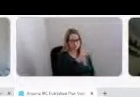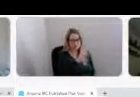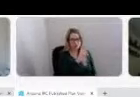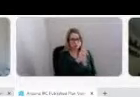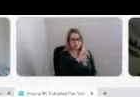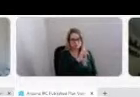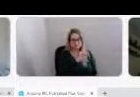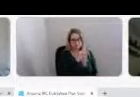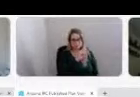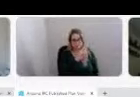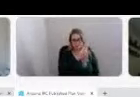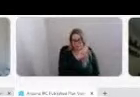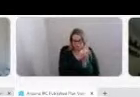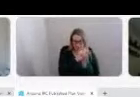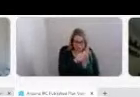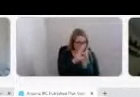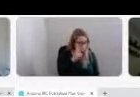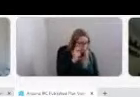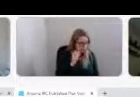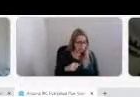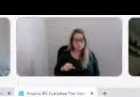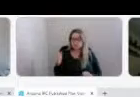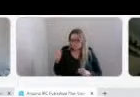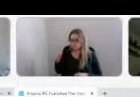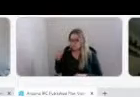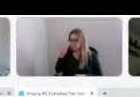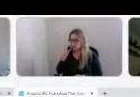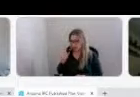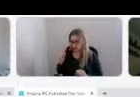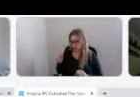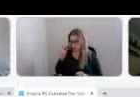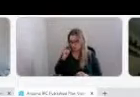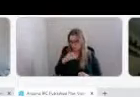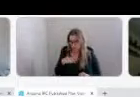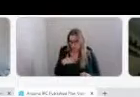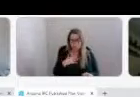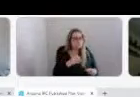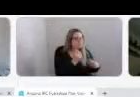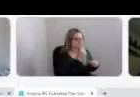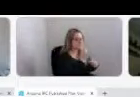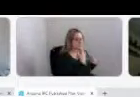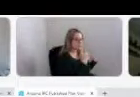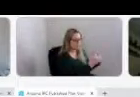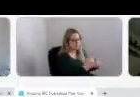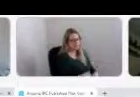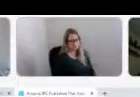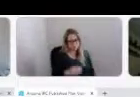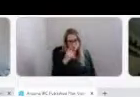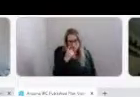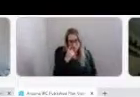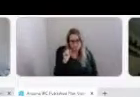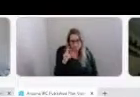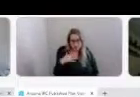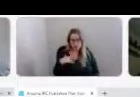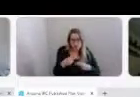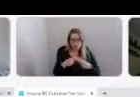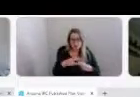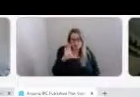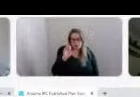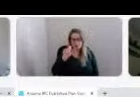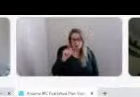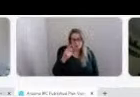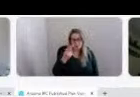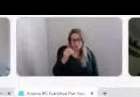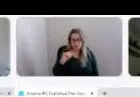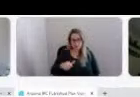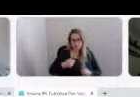kathy can you hear us yes i can hear you can you hear me yes please proceed okay my name is kathy rutherford